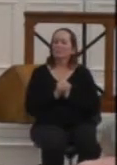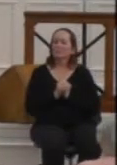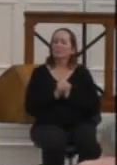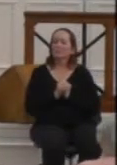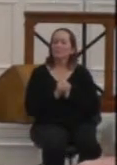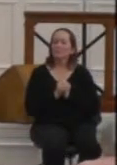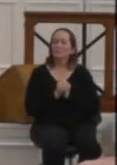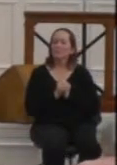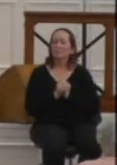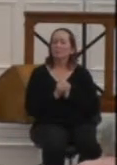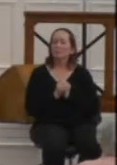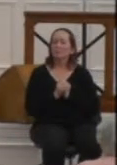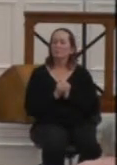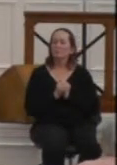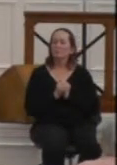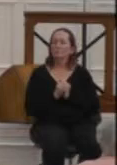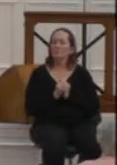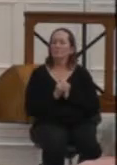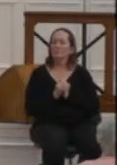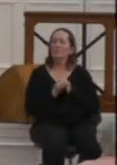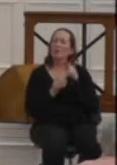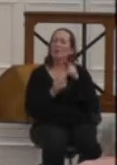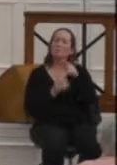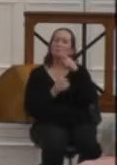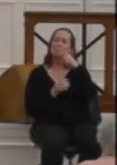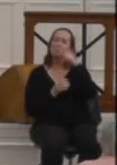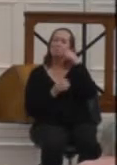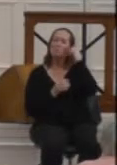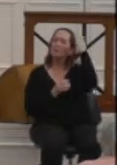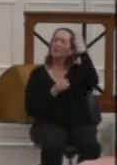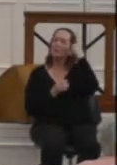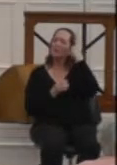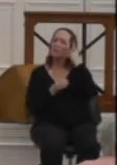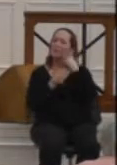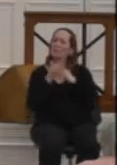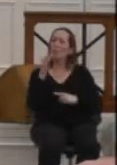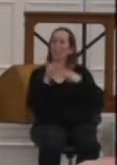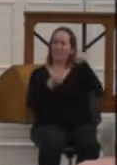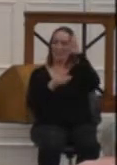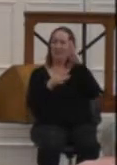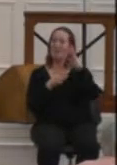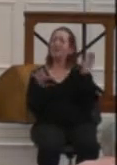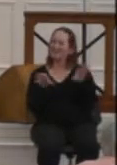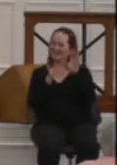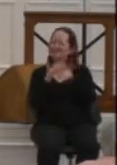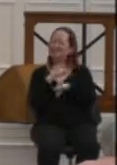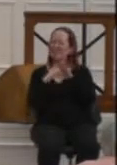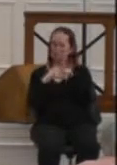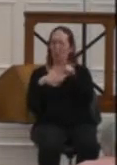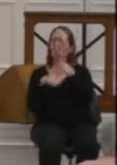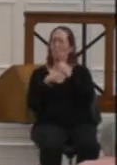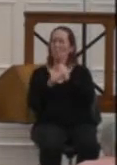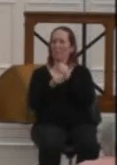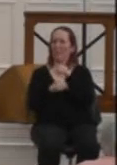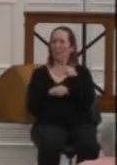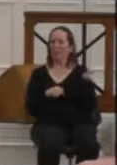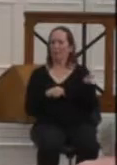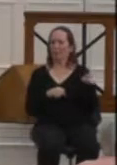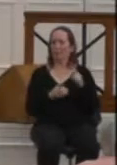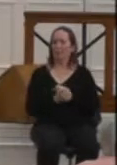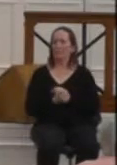body works. I want you to recognize what God has done in you.